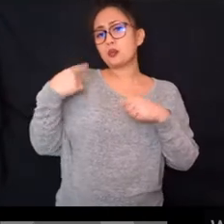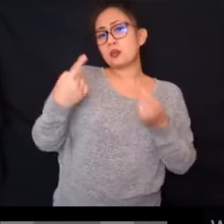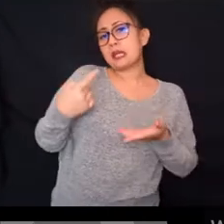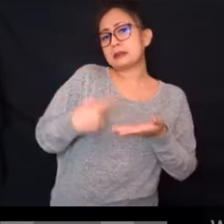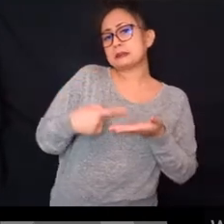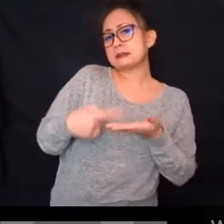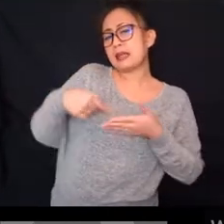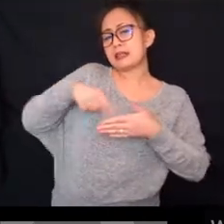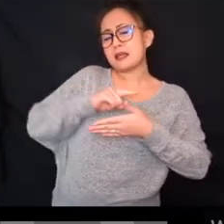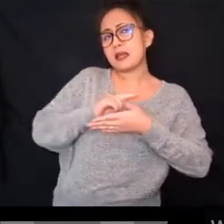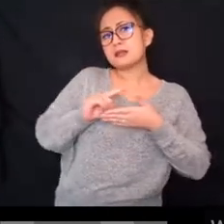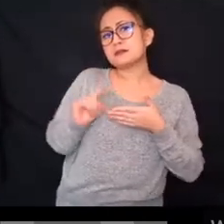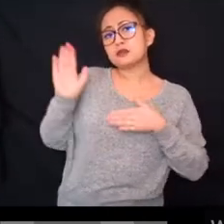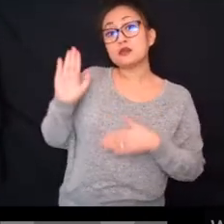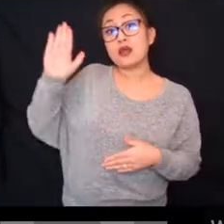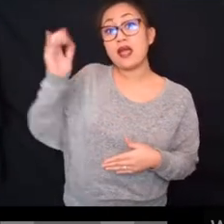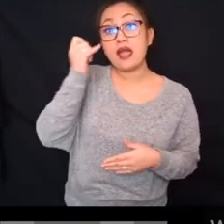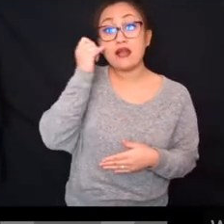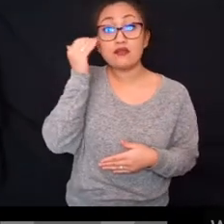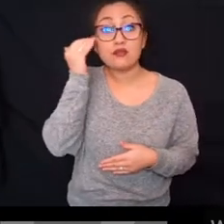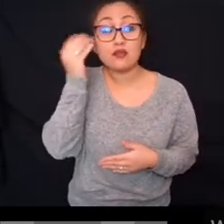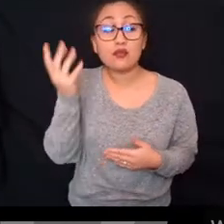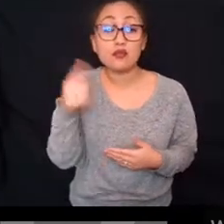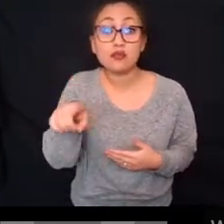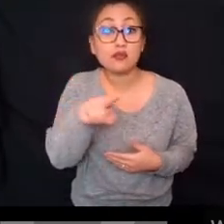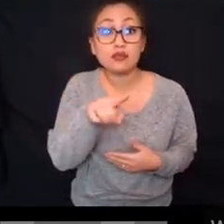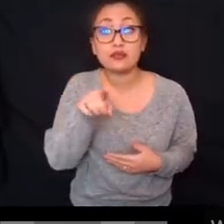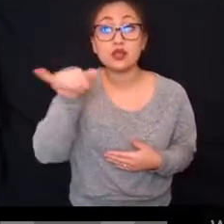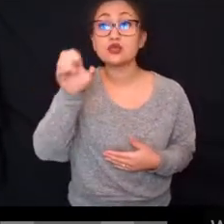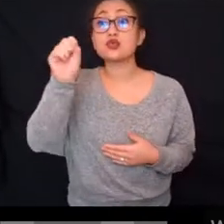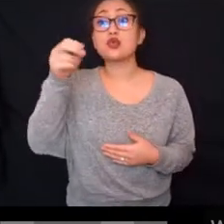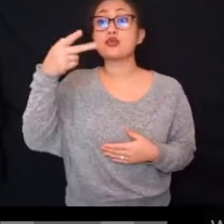you'll raise your hand if you can remember what we've been talking about this week. Joseph.